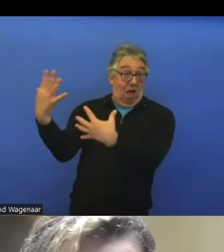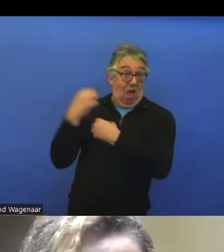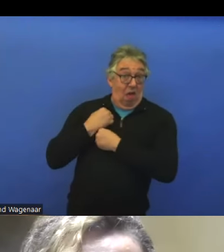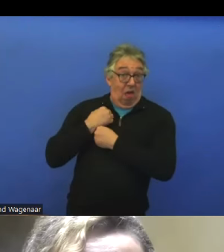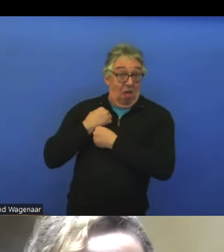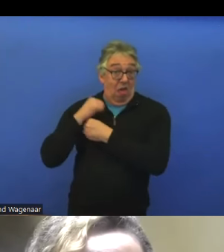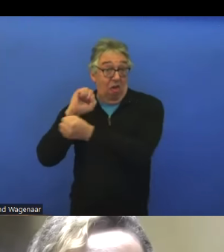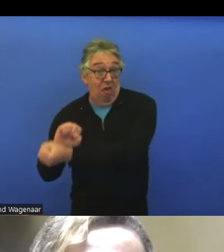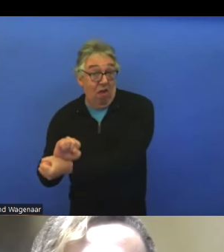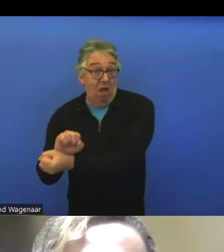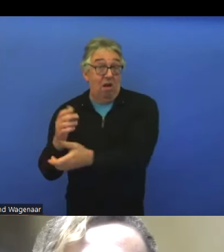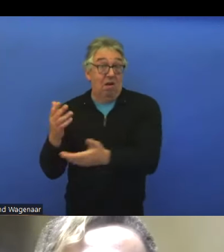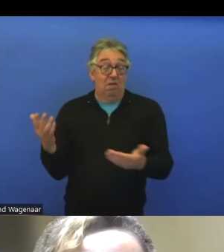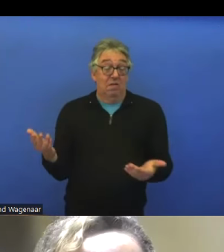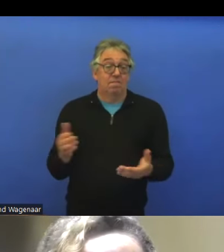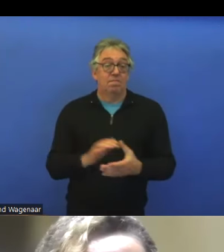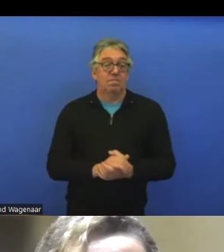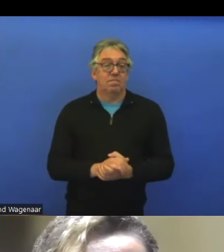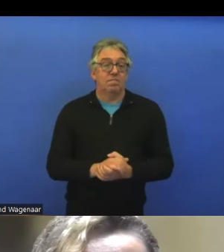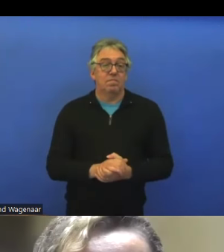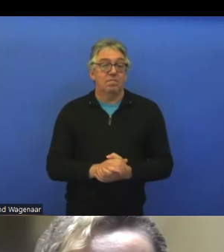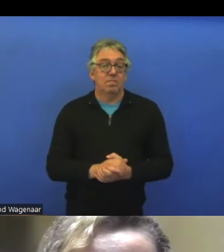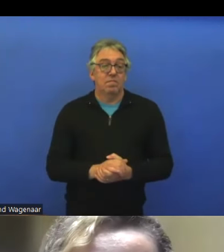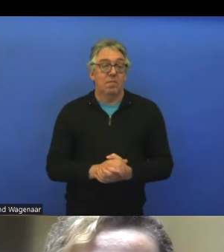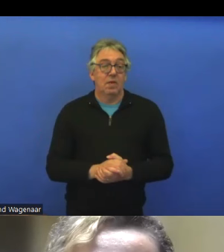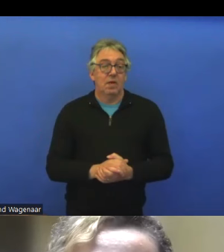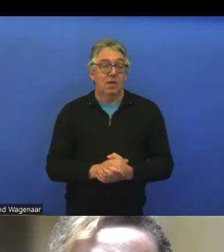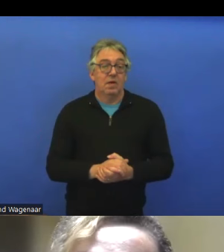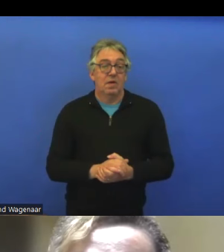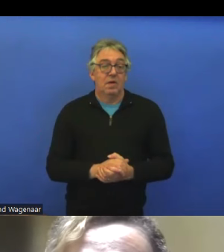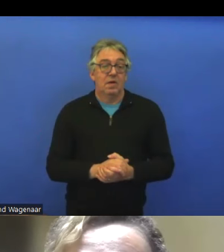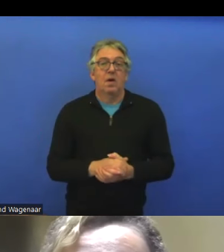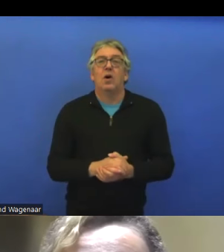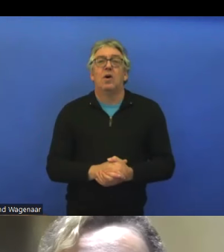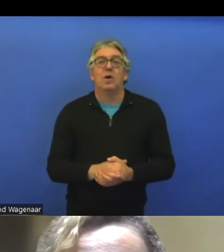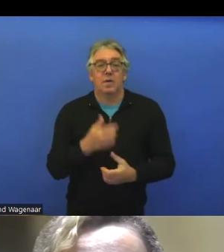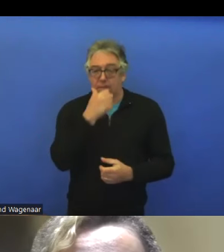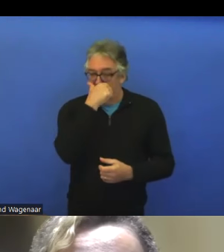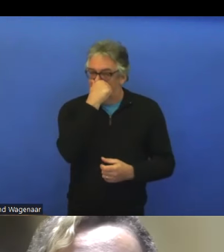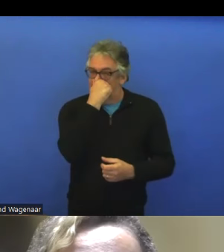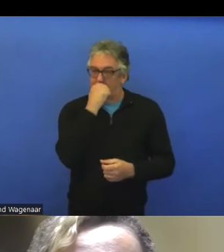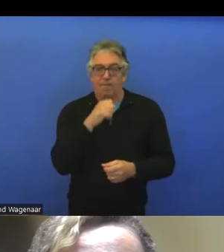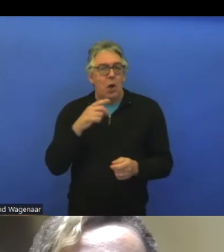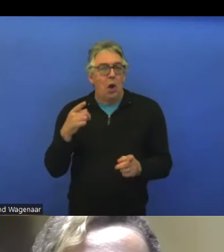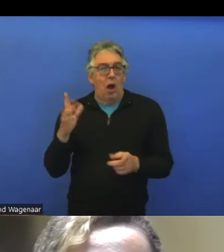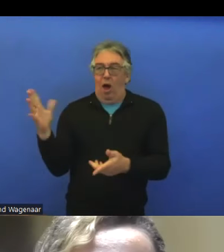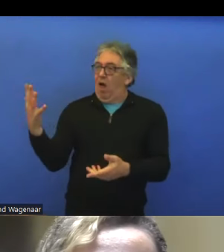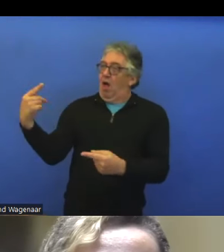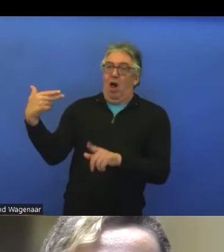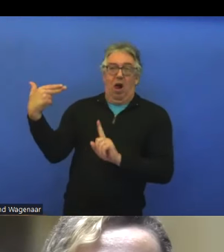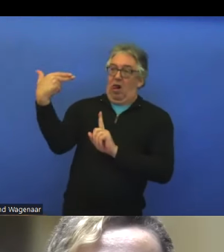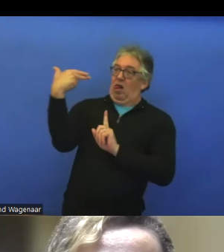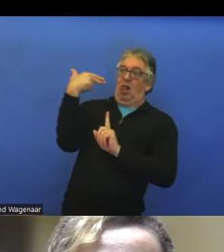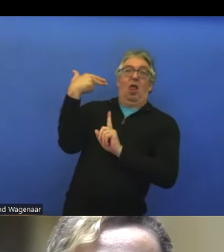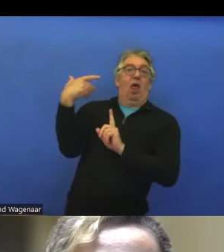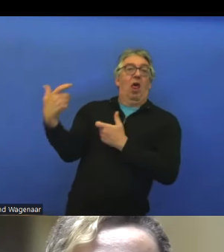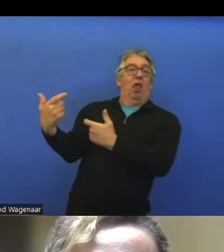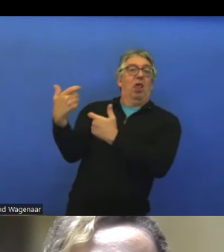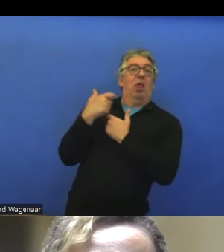country. I'm going to speak a bit more about this notion, but the notion of persecution, in essence,